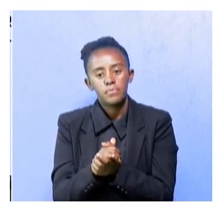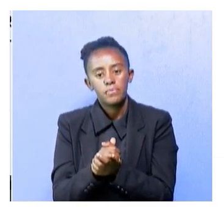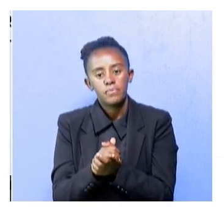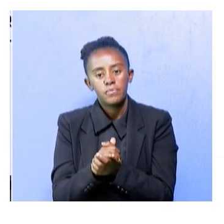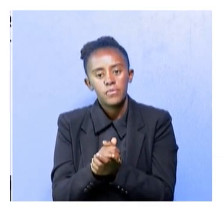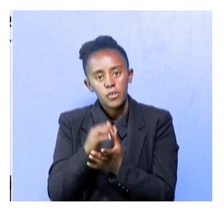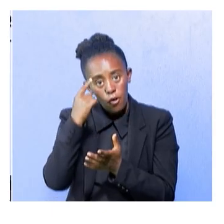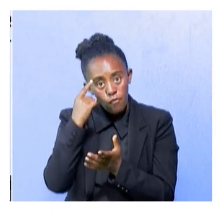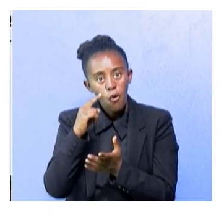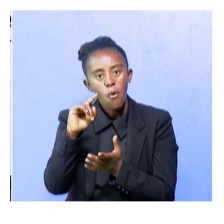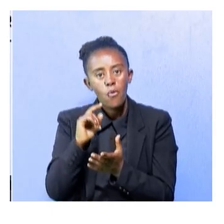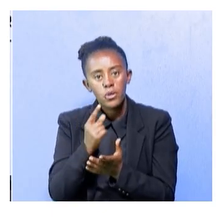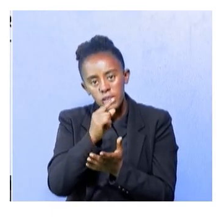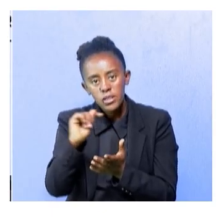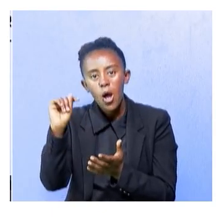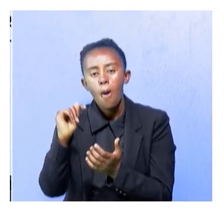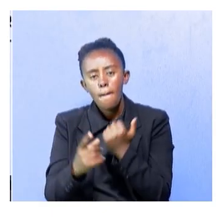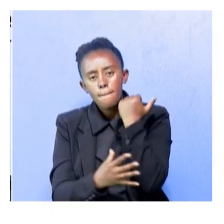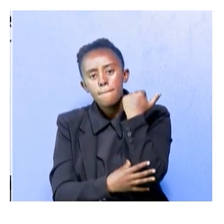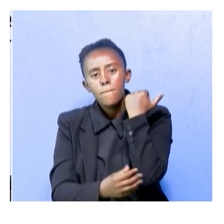the poor